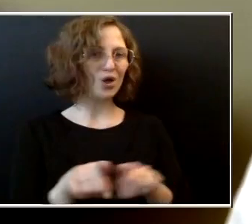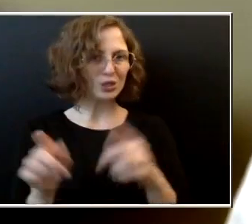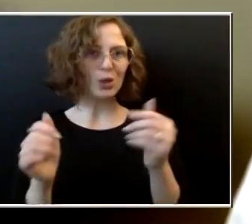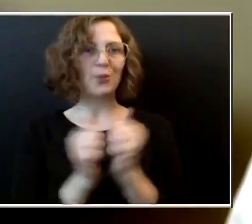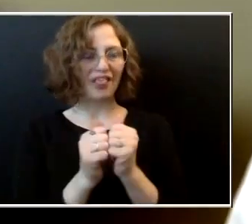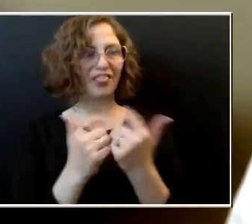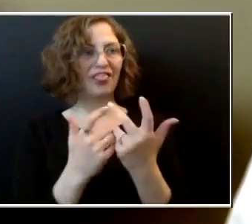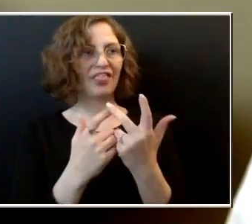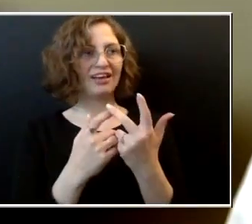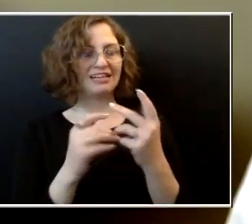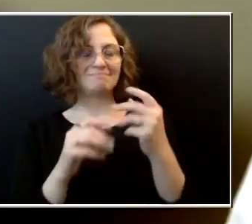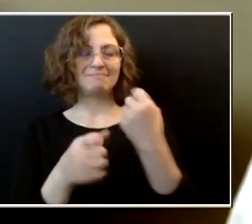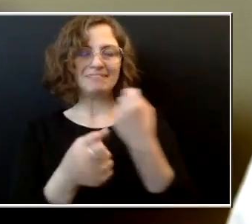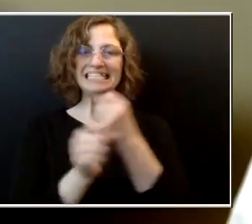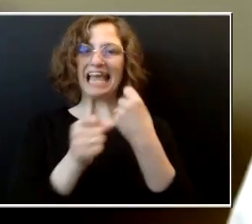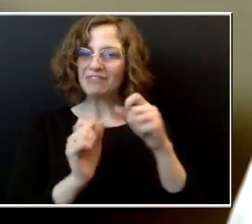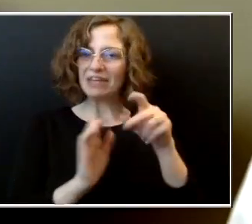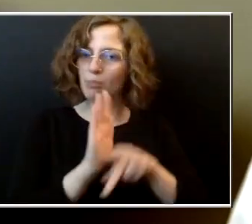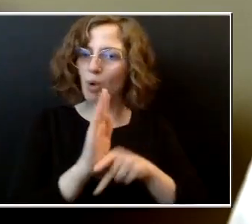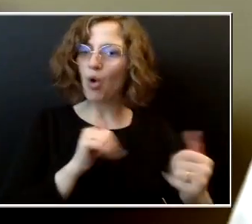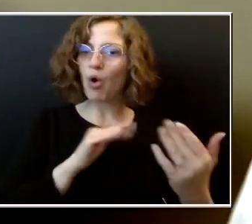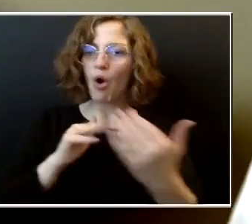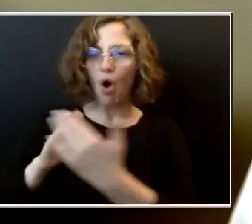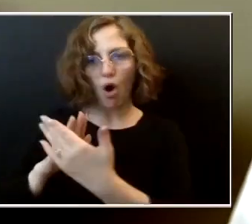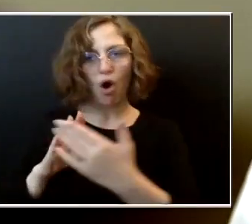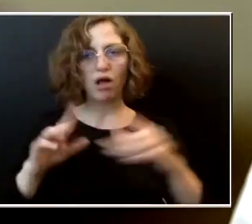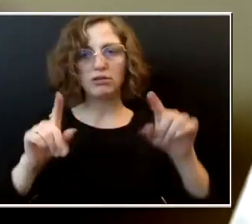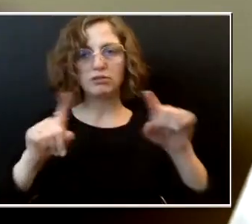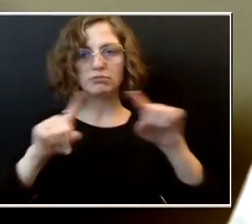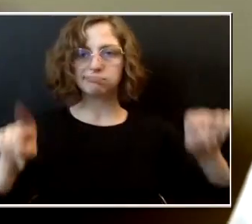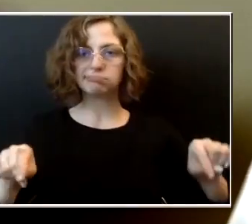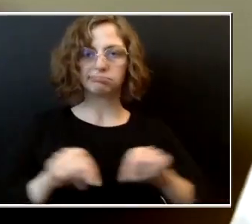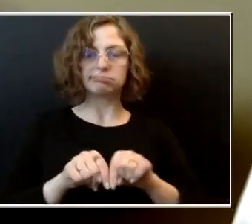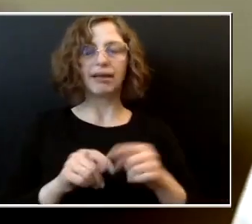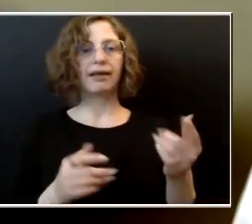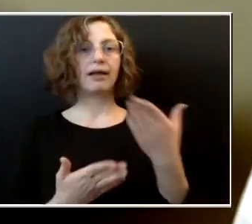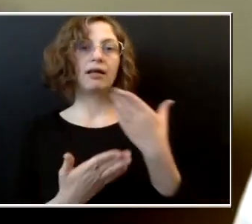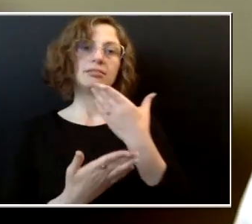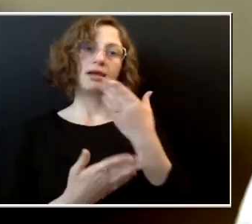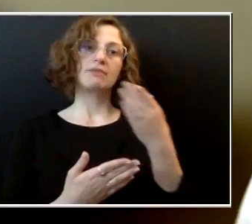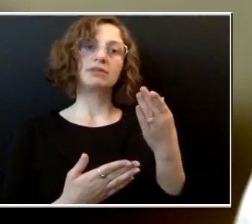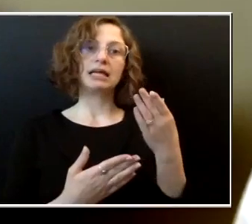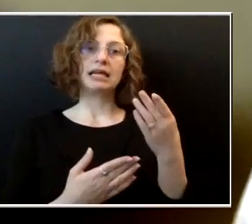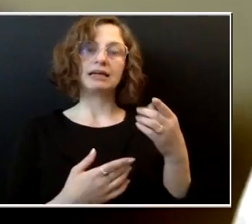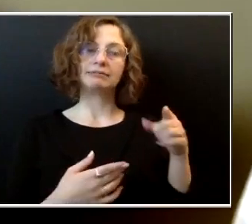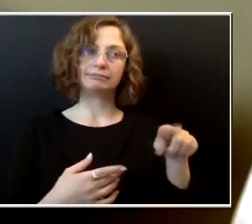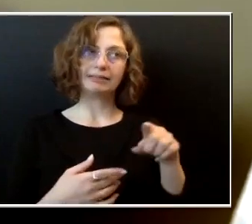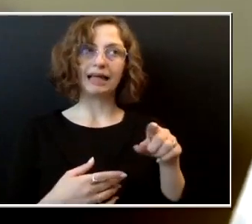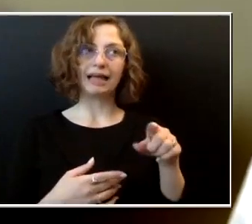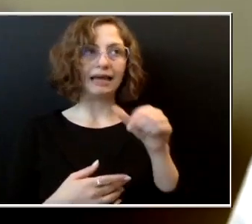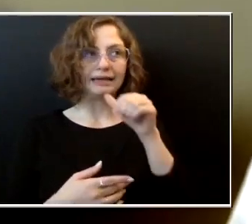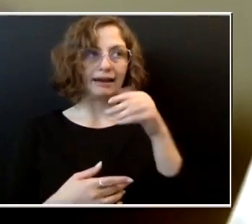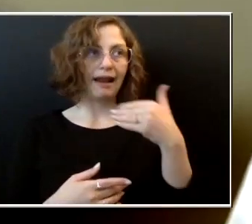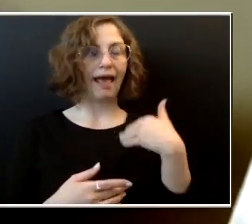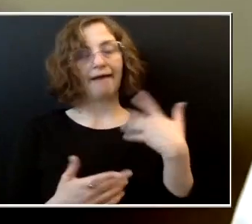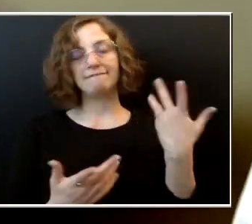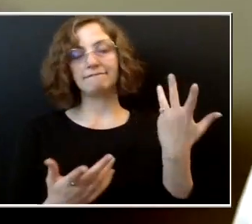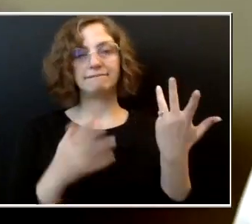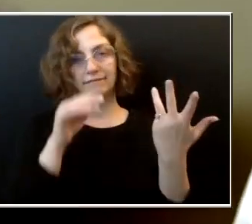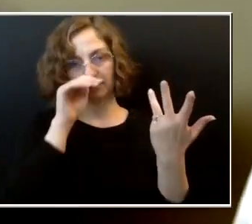know, thankfully they didn't have influencers and people who did their own research back then. And people were